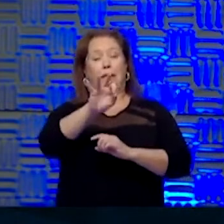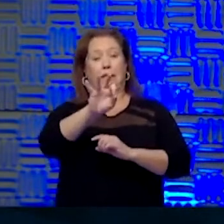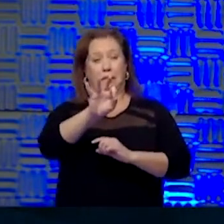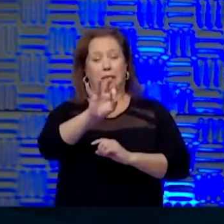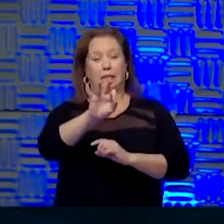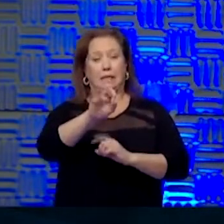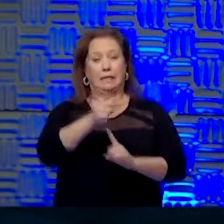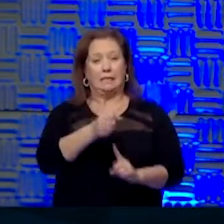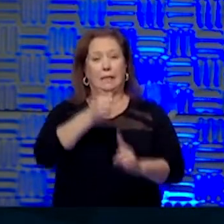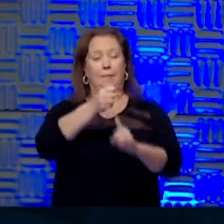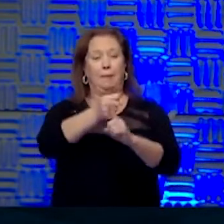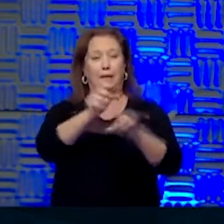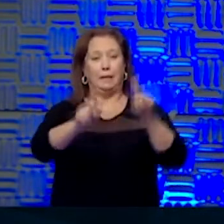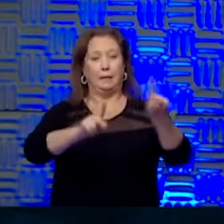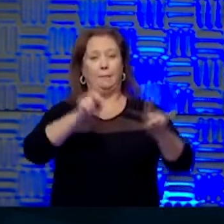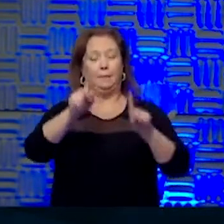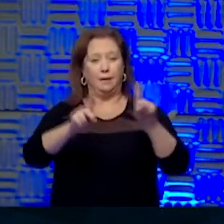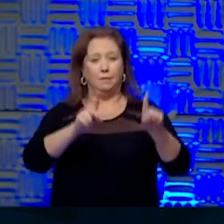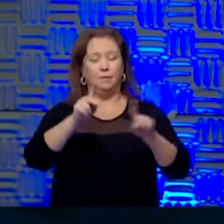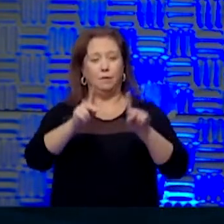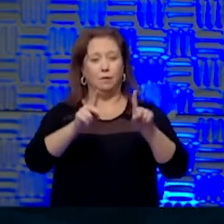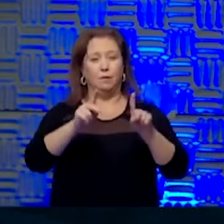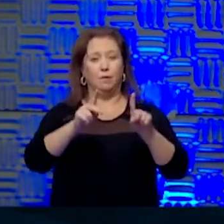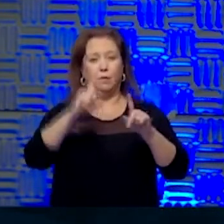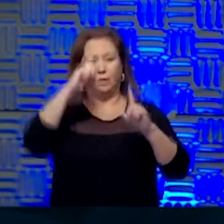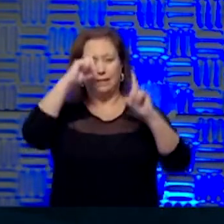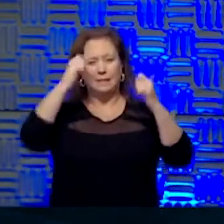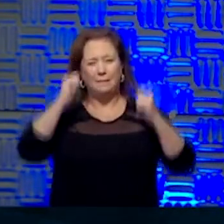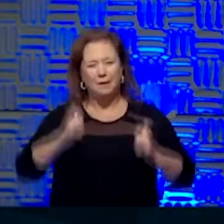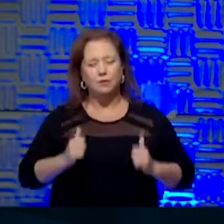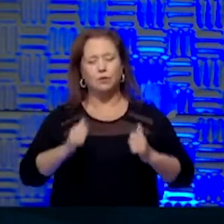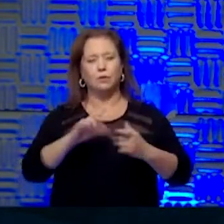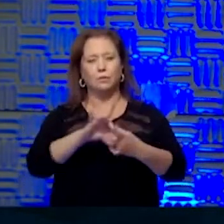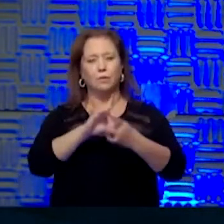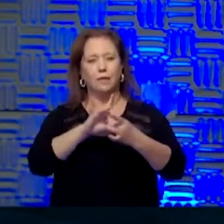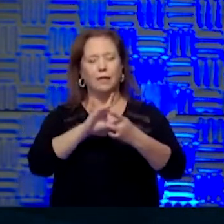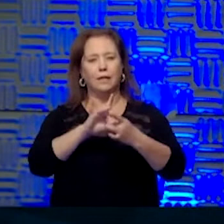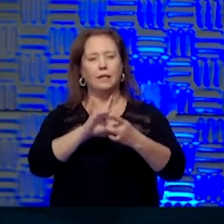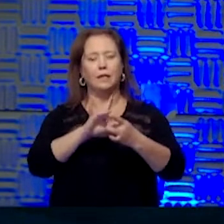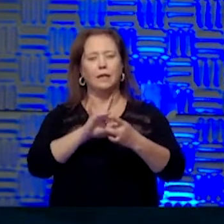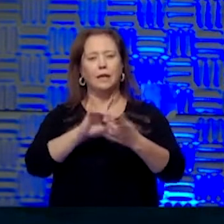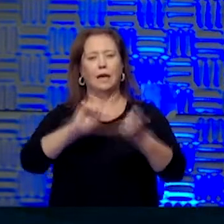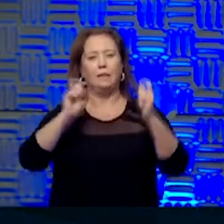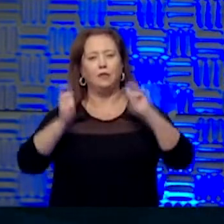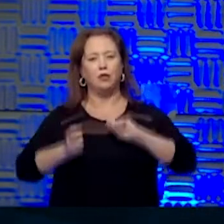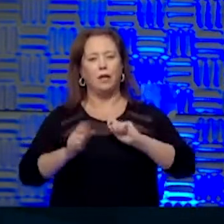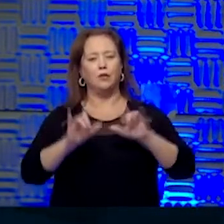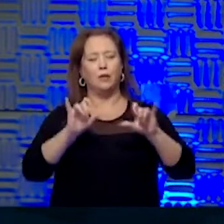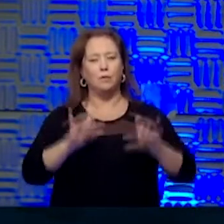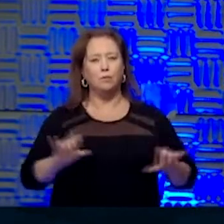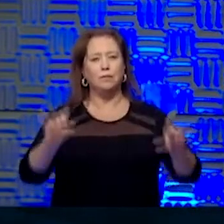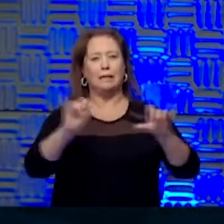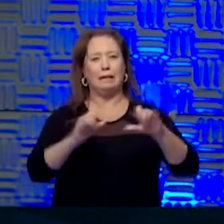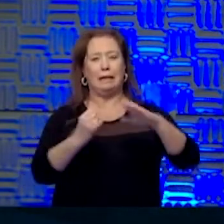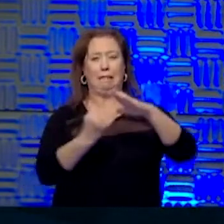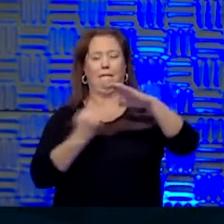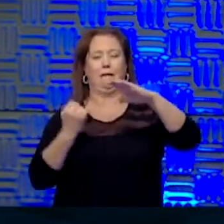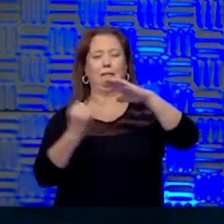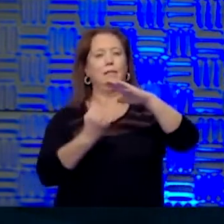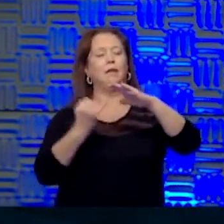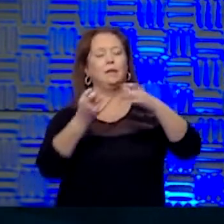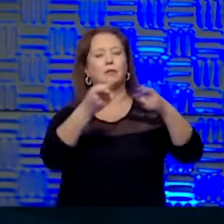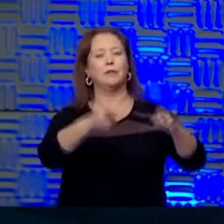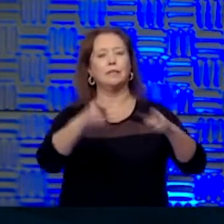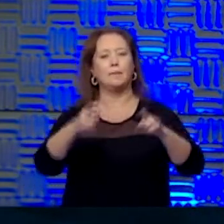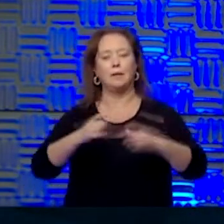having an impact on people with dementia-related diseases and the change in routine and the isolation that occurs. And